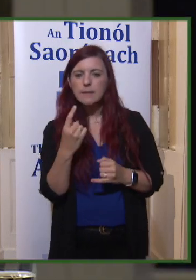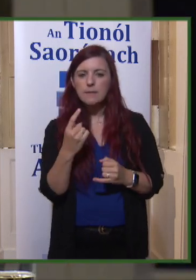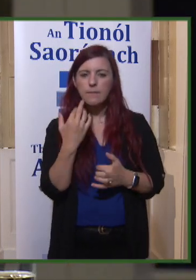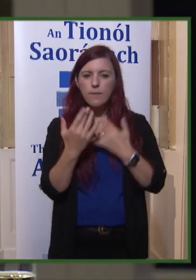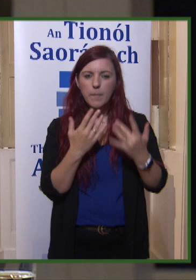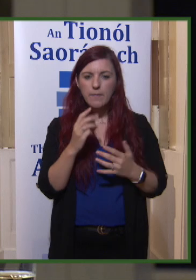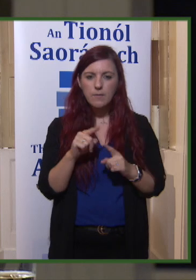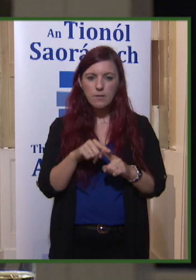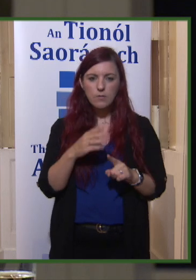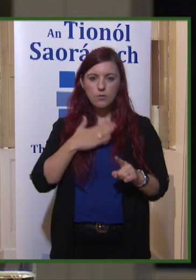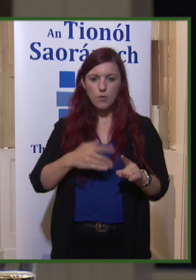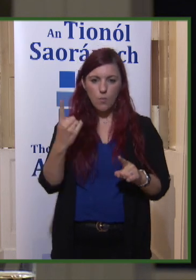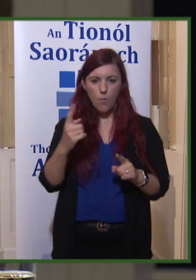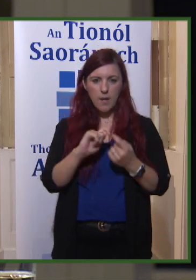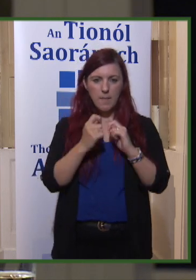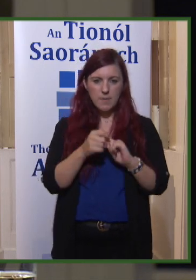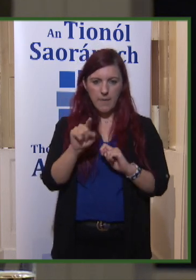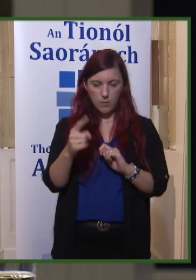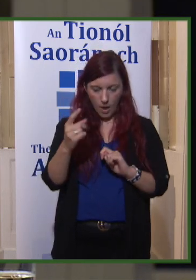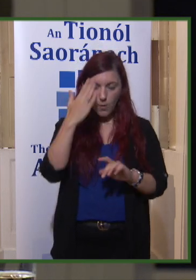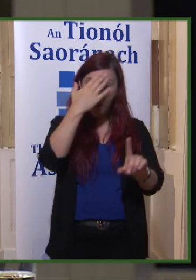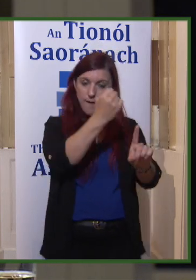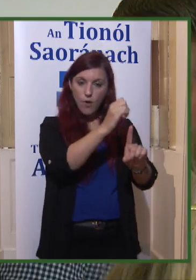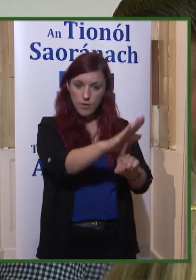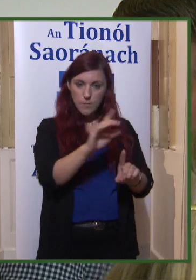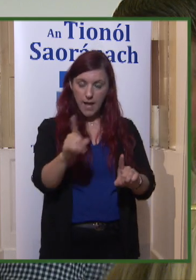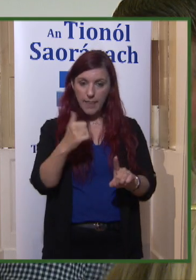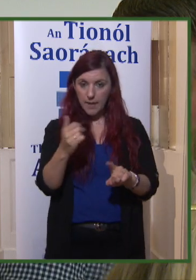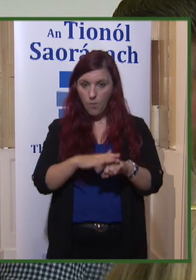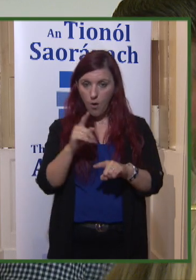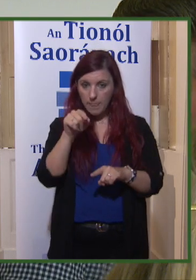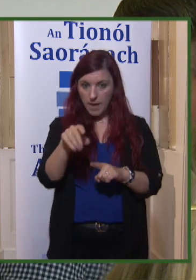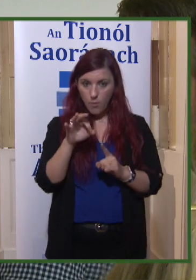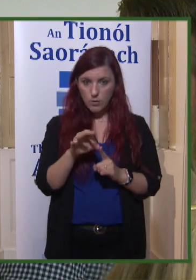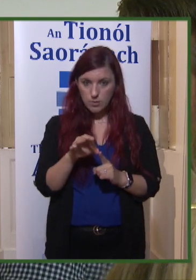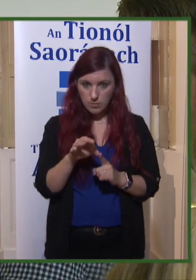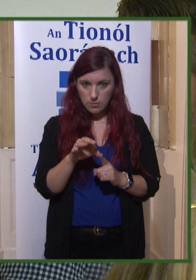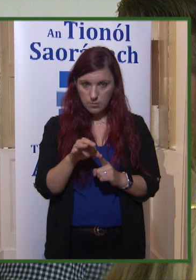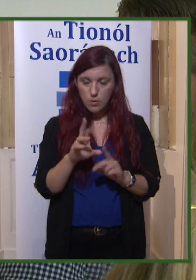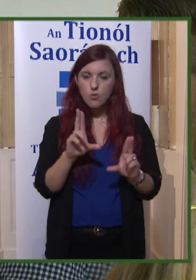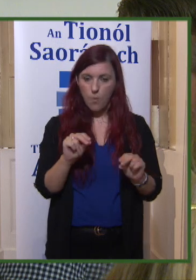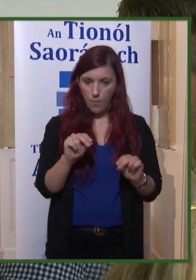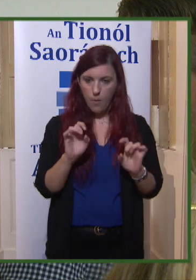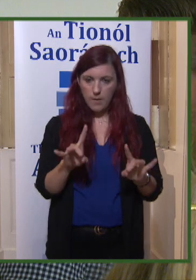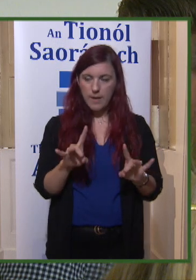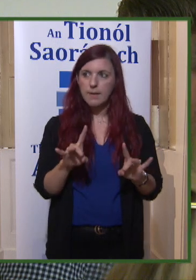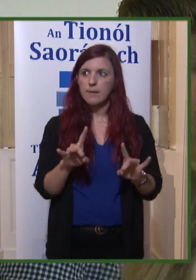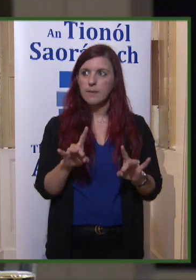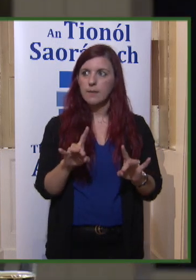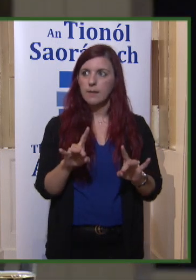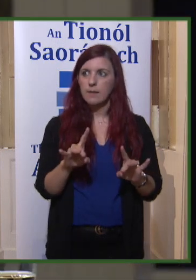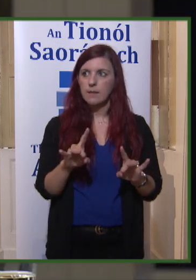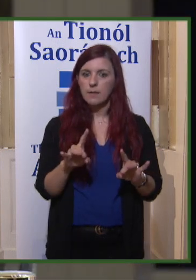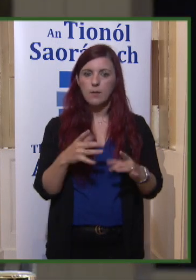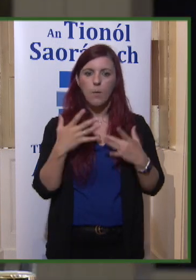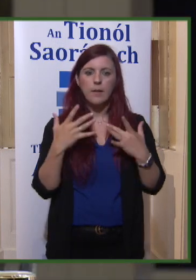amendment you have on that? I know, but do you have anything else to add on that particular point? No. Okay, so we have now have